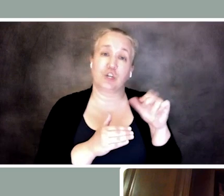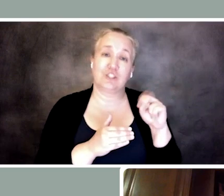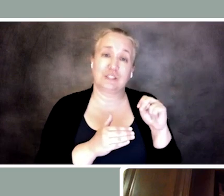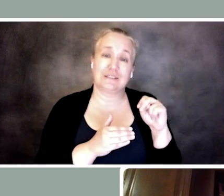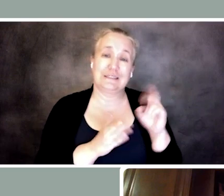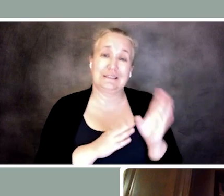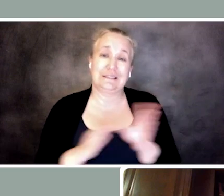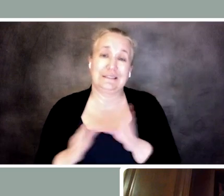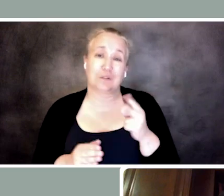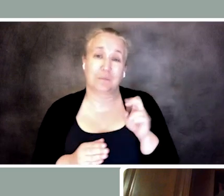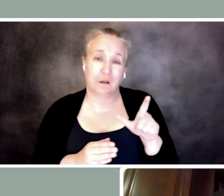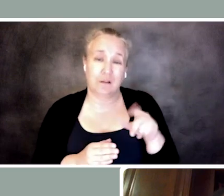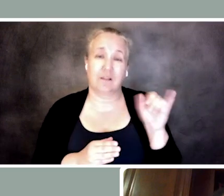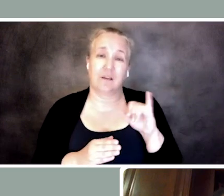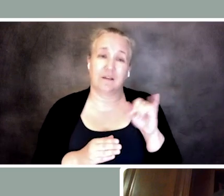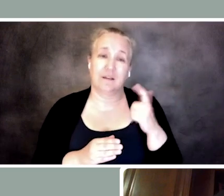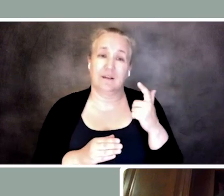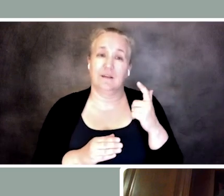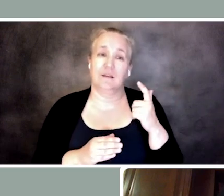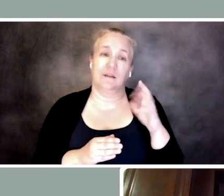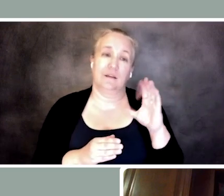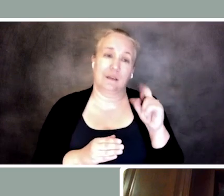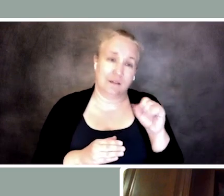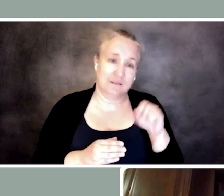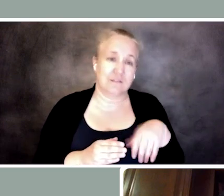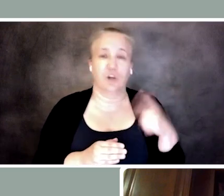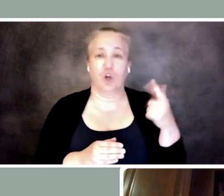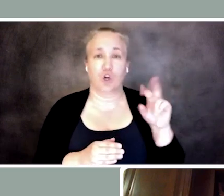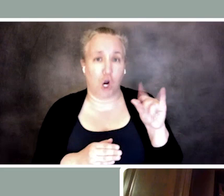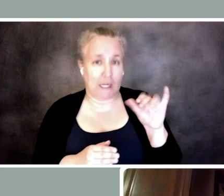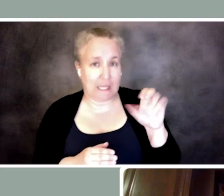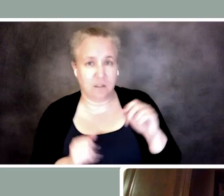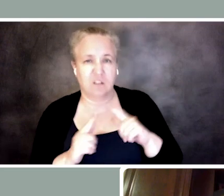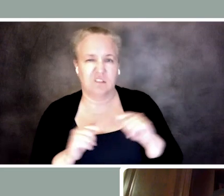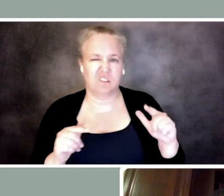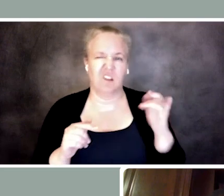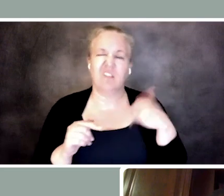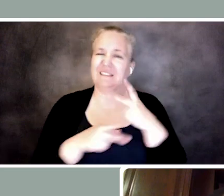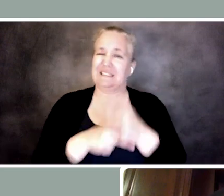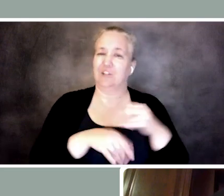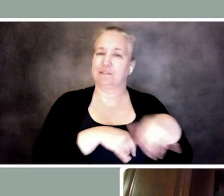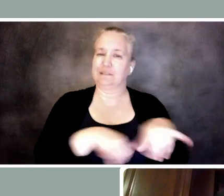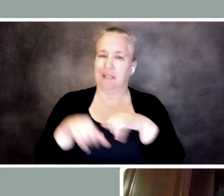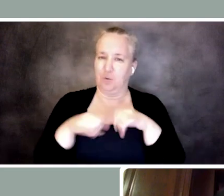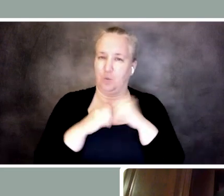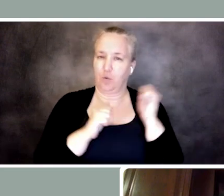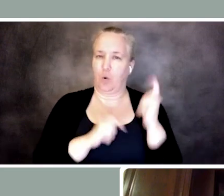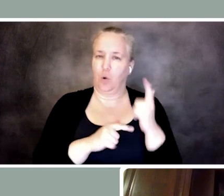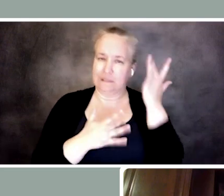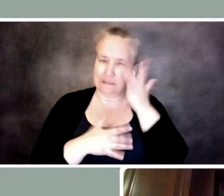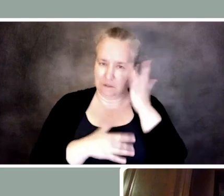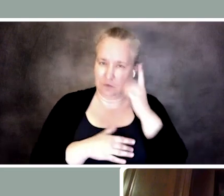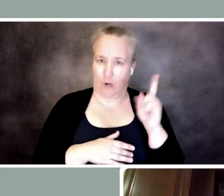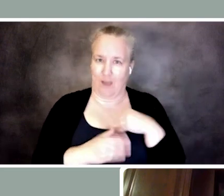tests like Foundation Medicine, tests like Caris, tests like Guardian, is standard of care in all diseases now, where you have